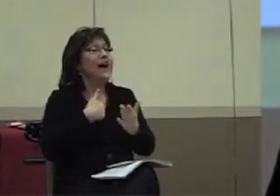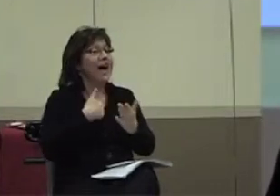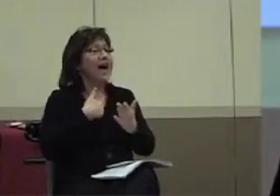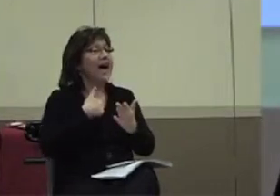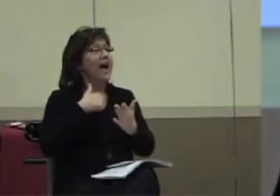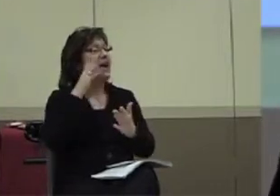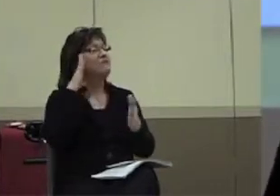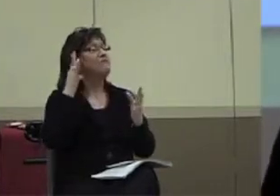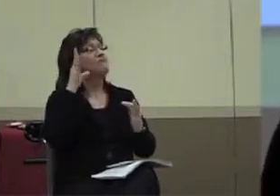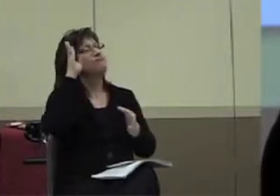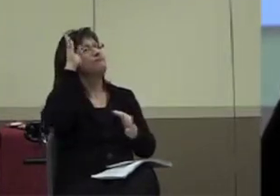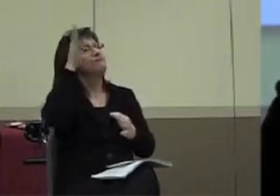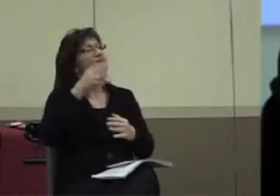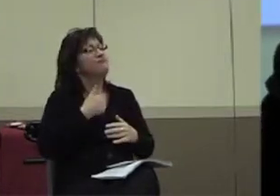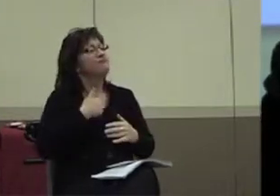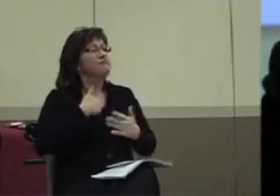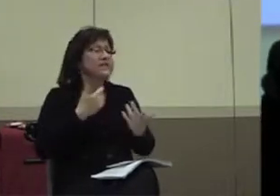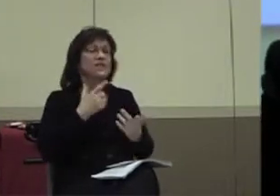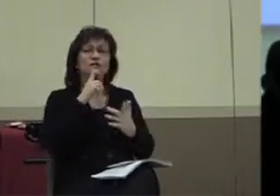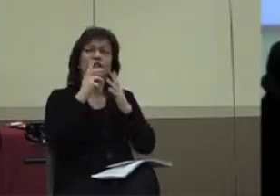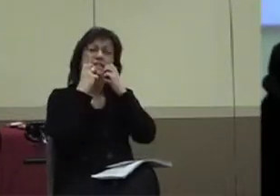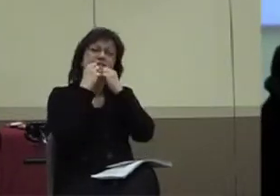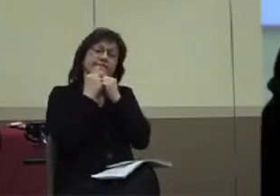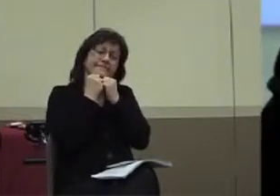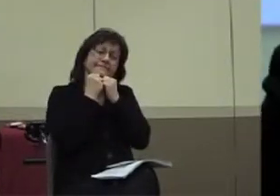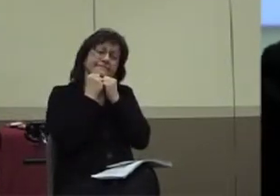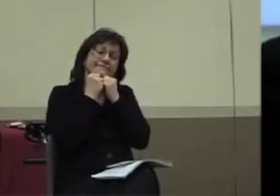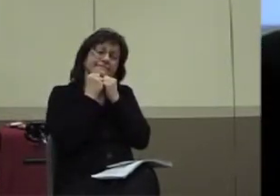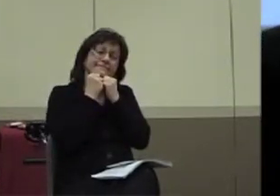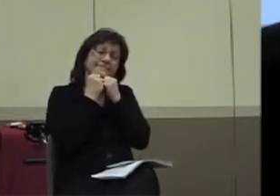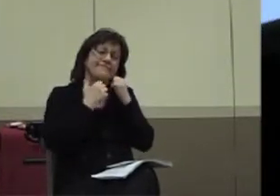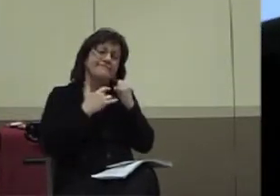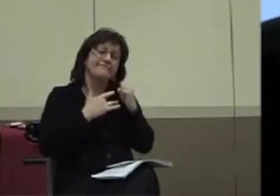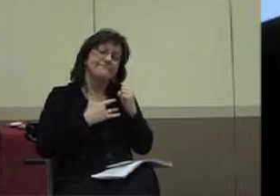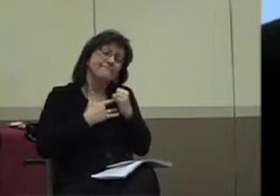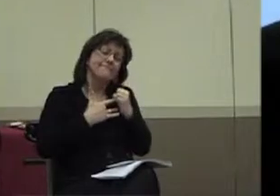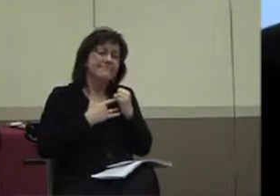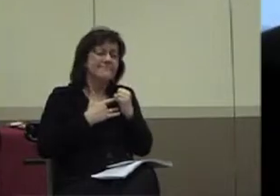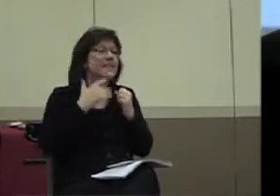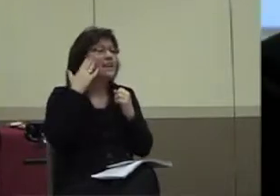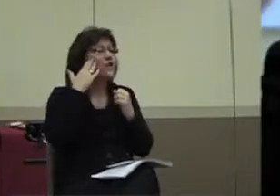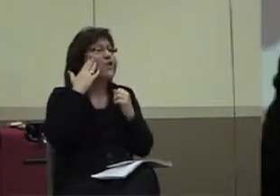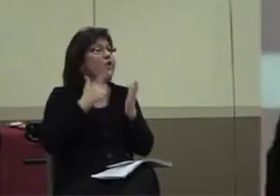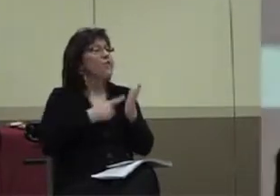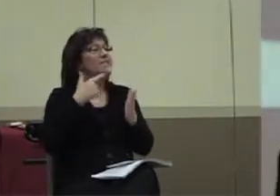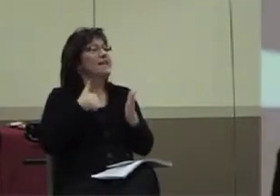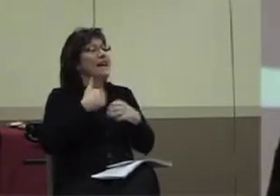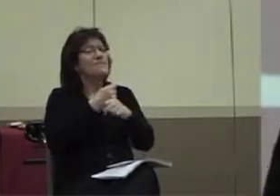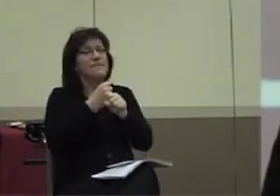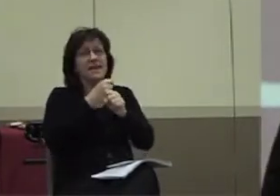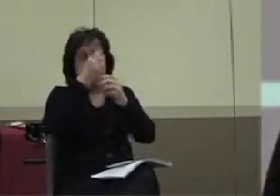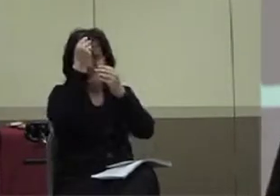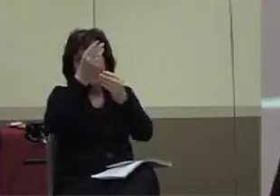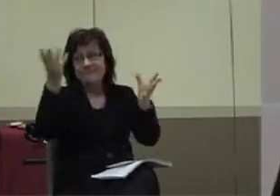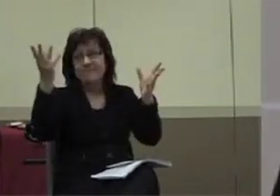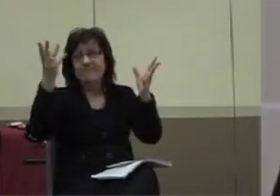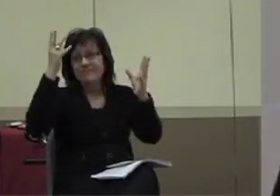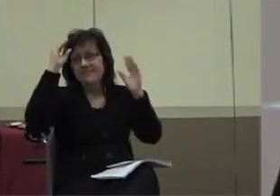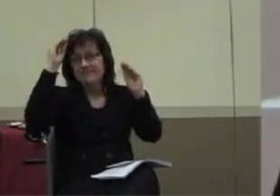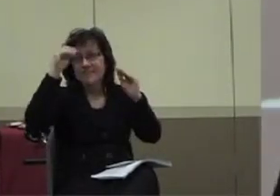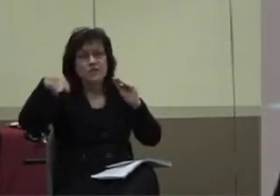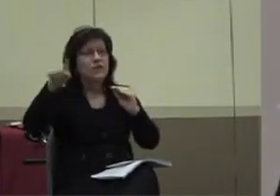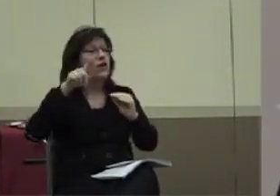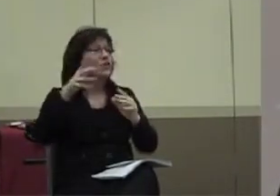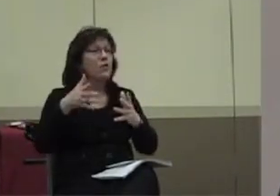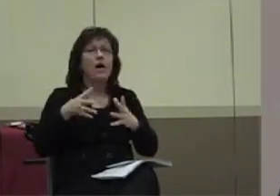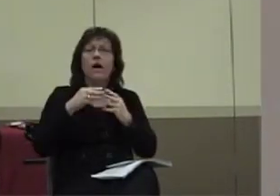come up with. And it's something that's near and dear to my heart, and I know that once I make it known to you, it's going to be near